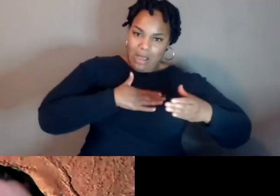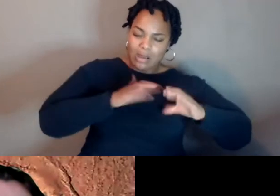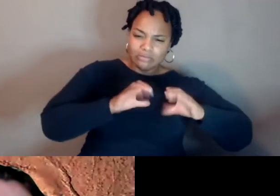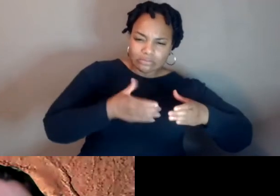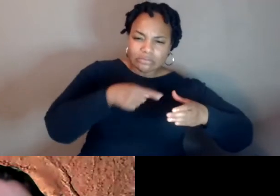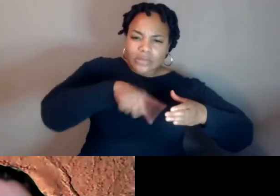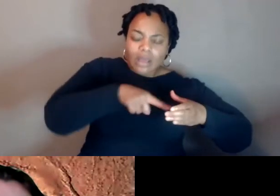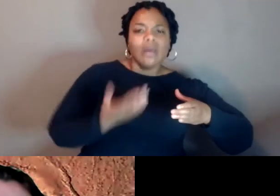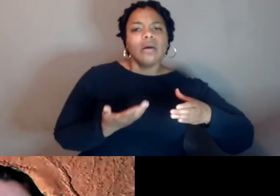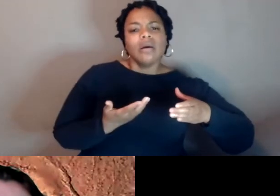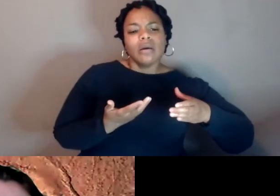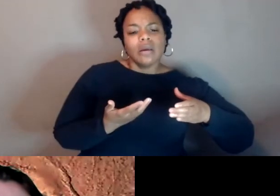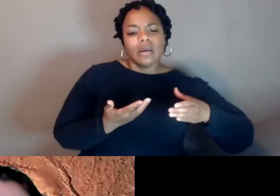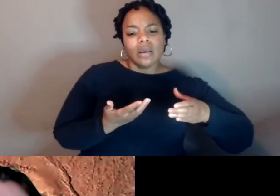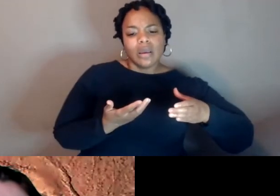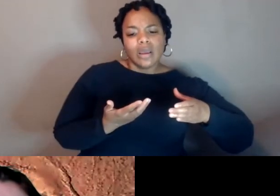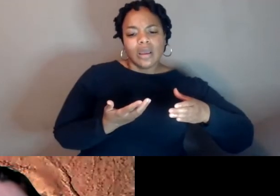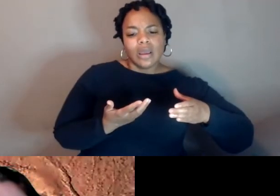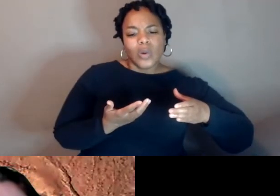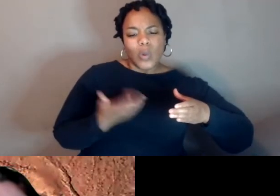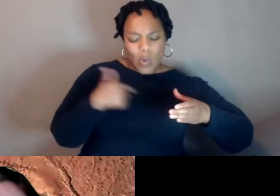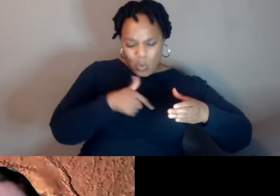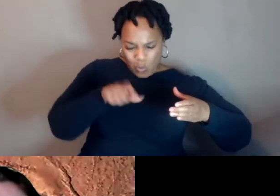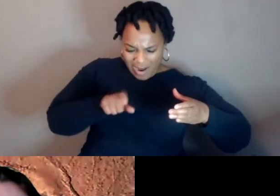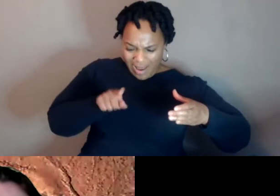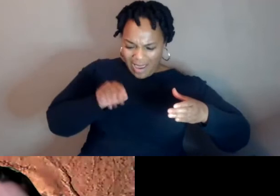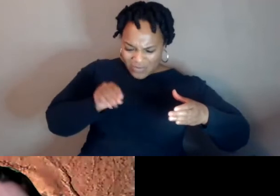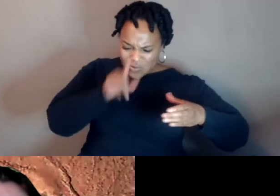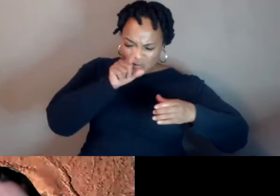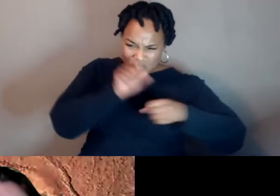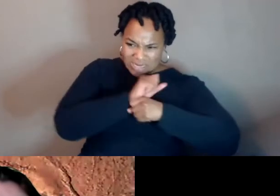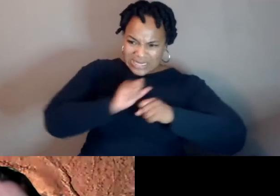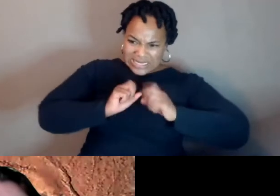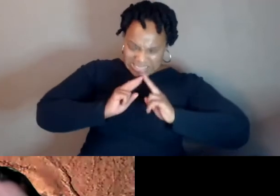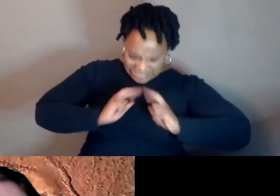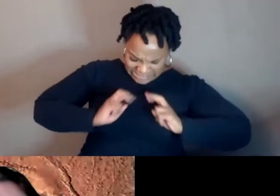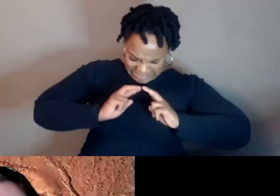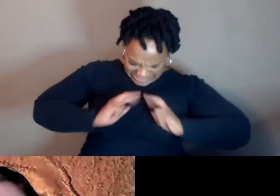about trying to get to that core of what do I really believe. And I